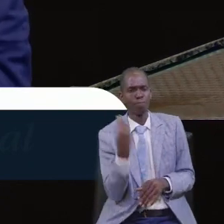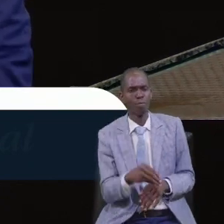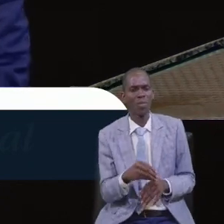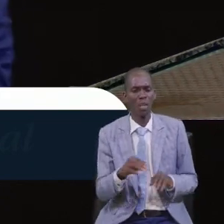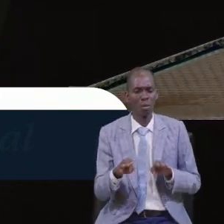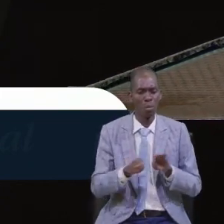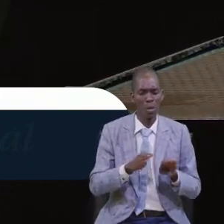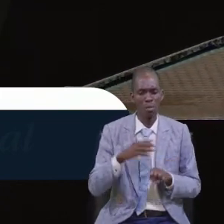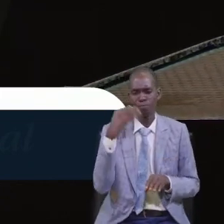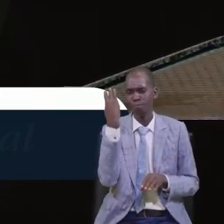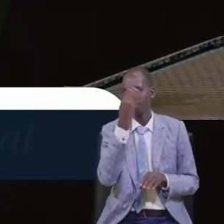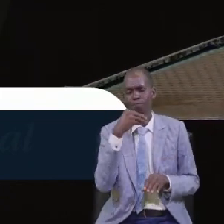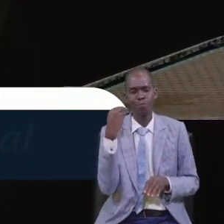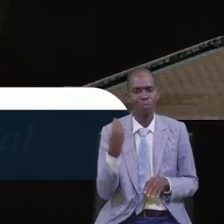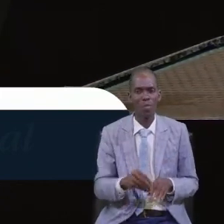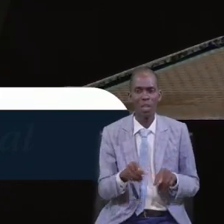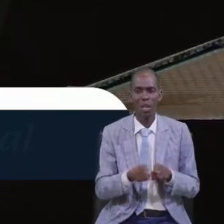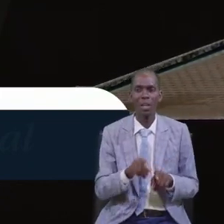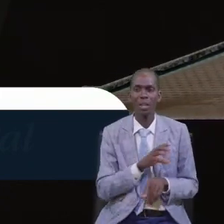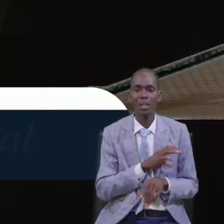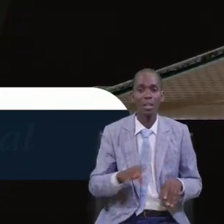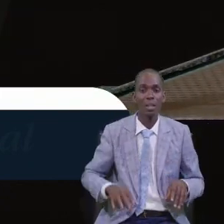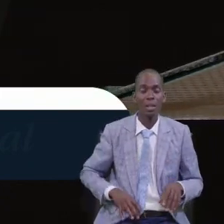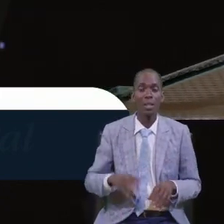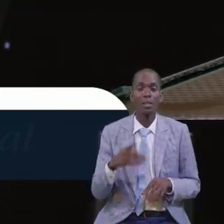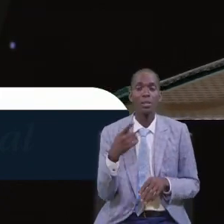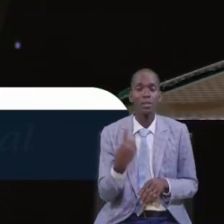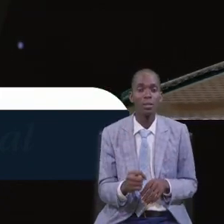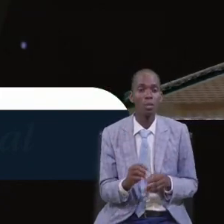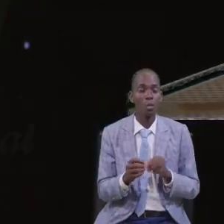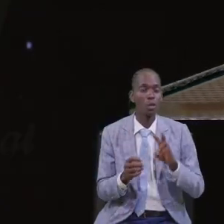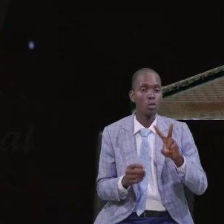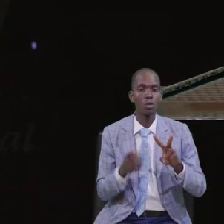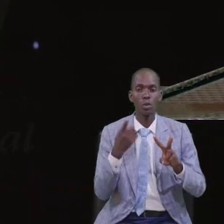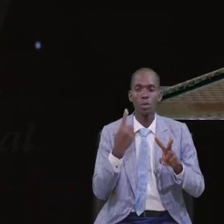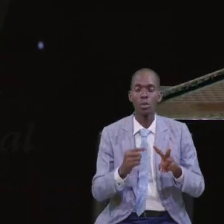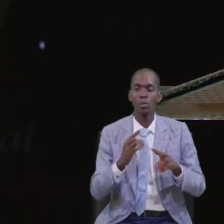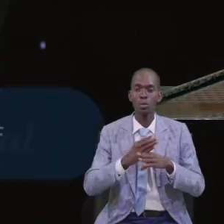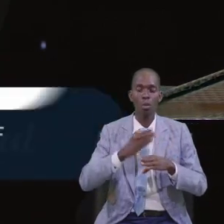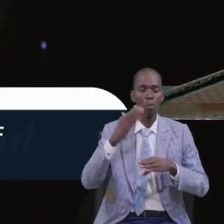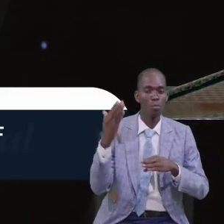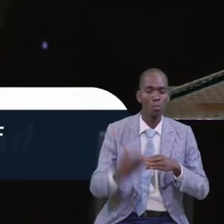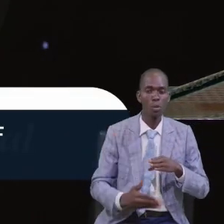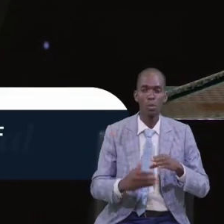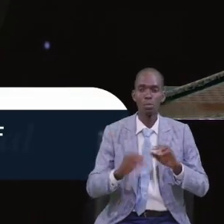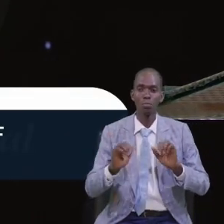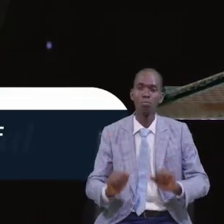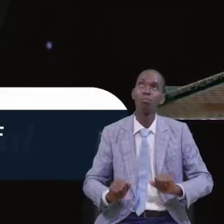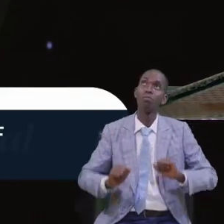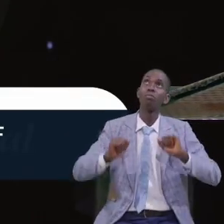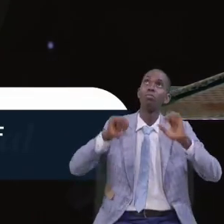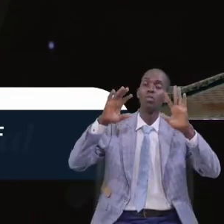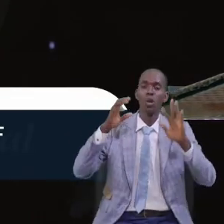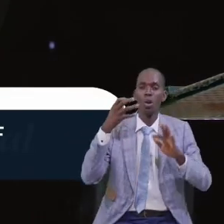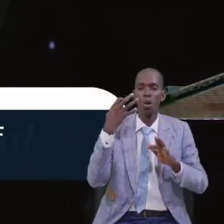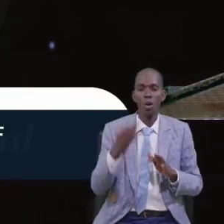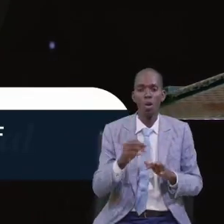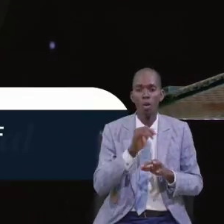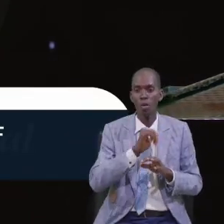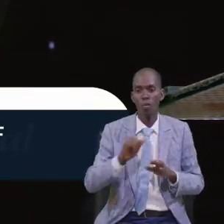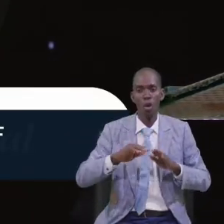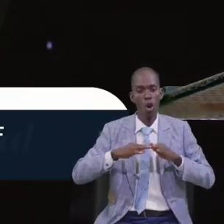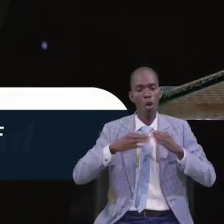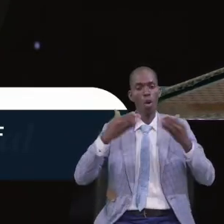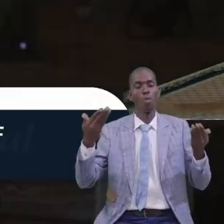walks like Christ. Number two, the absolute submission of a transparent